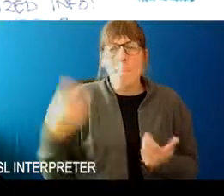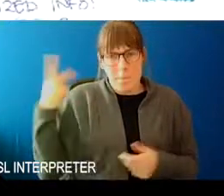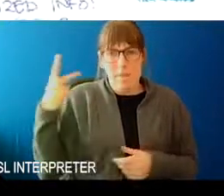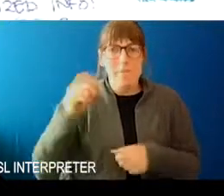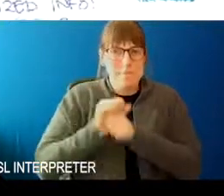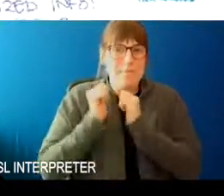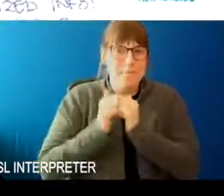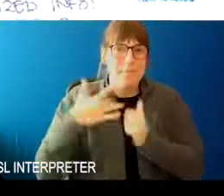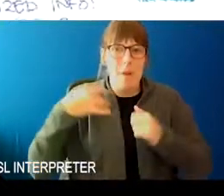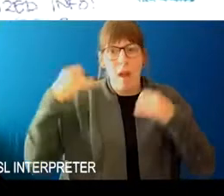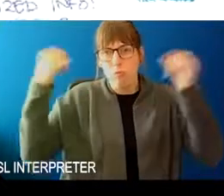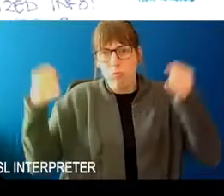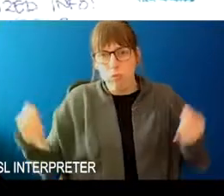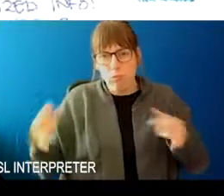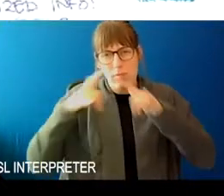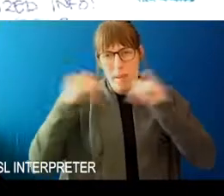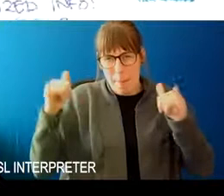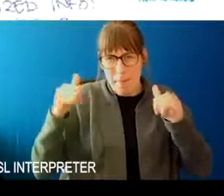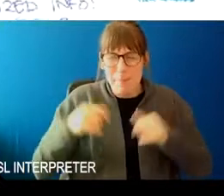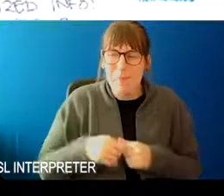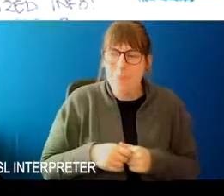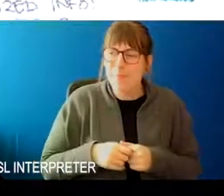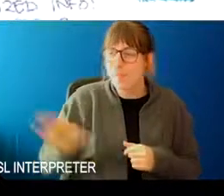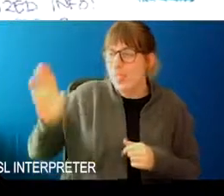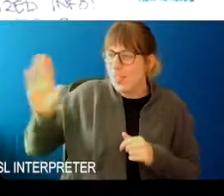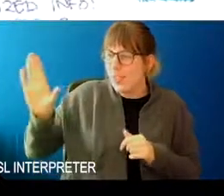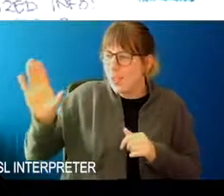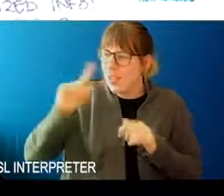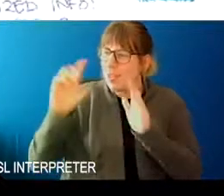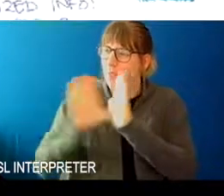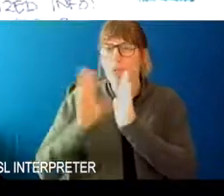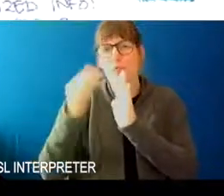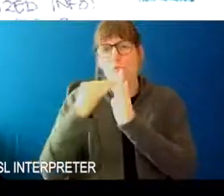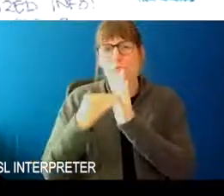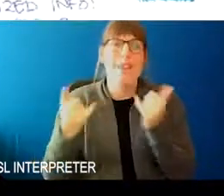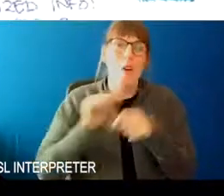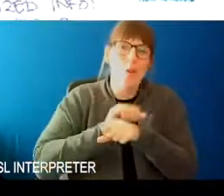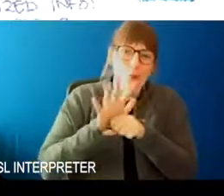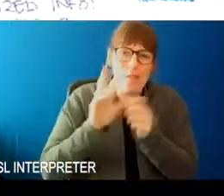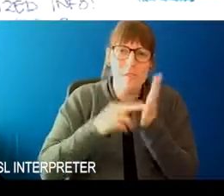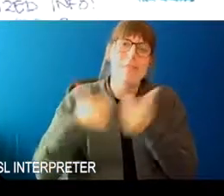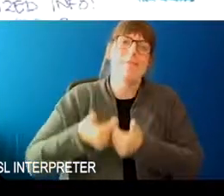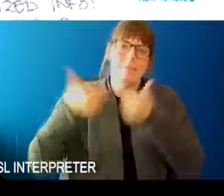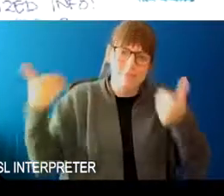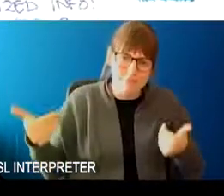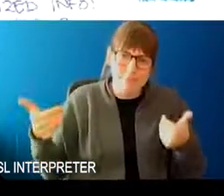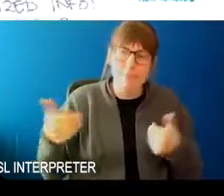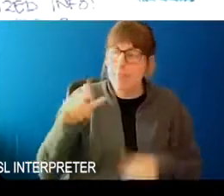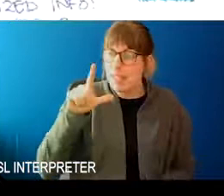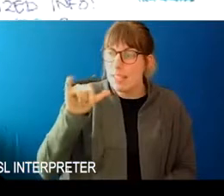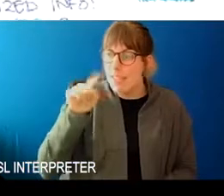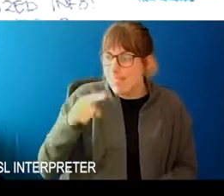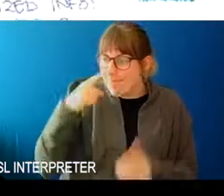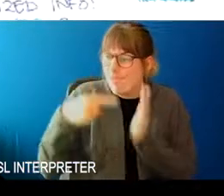We work together and do tandem graphic recording, and there's her recording. Because of COVID, we're